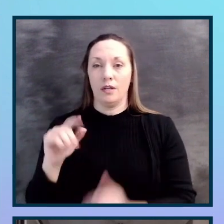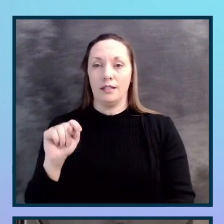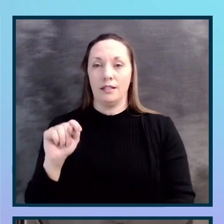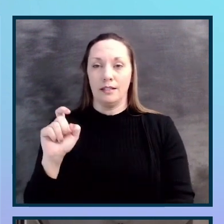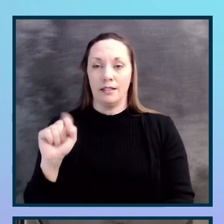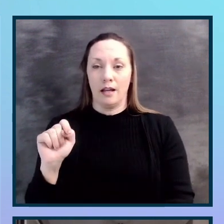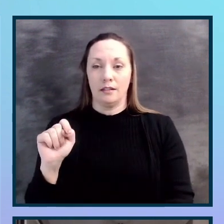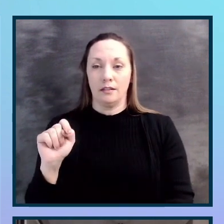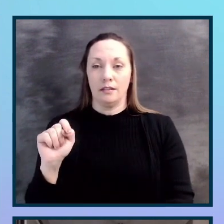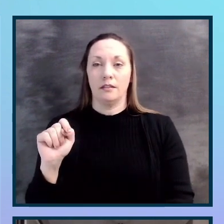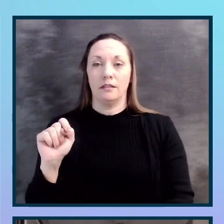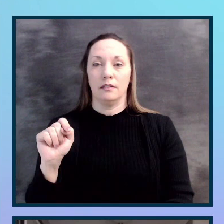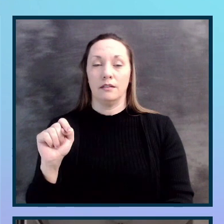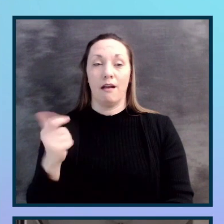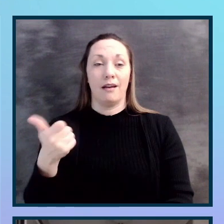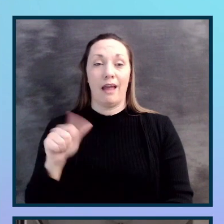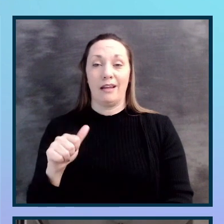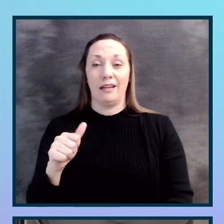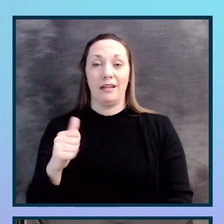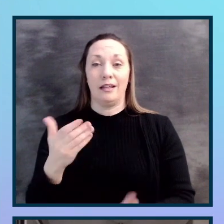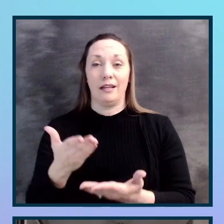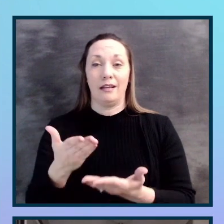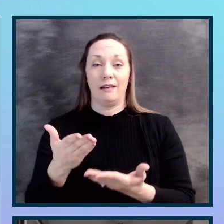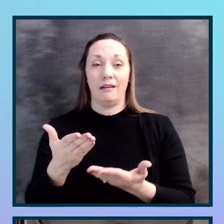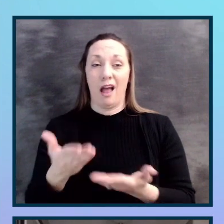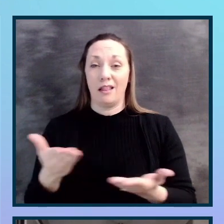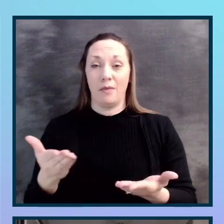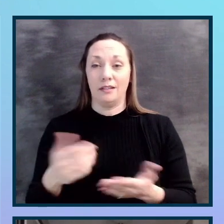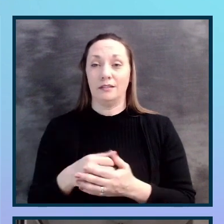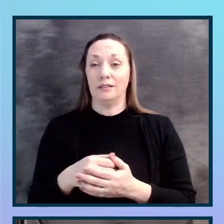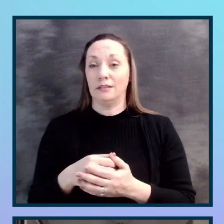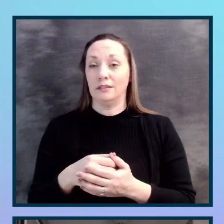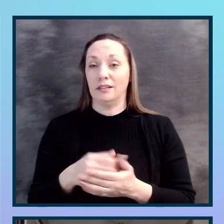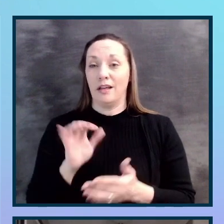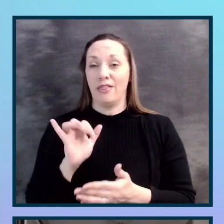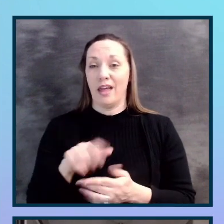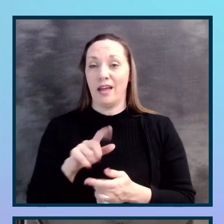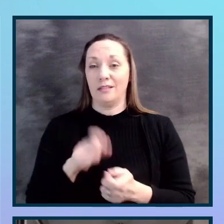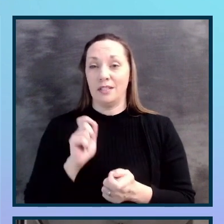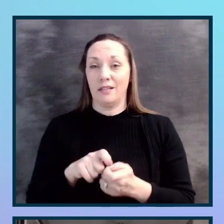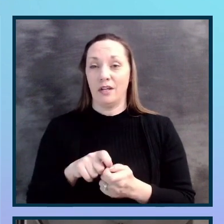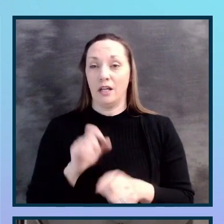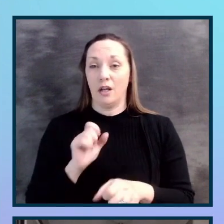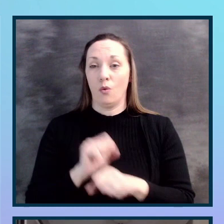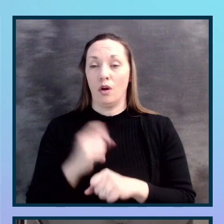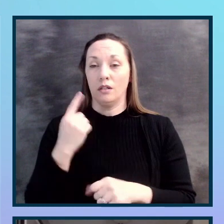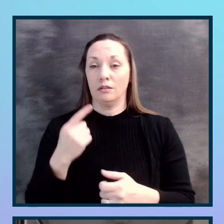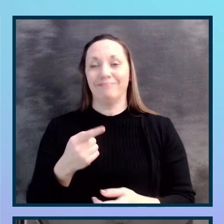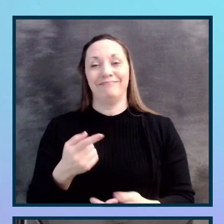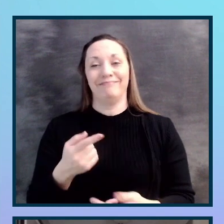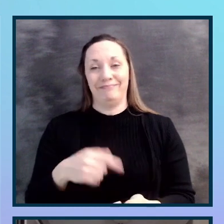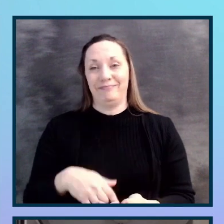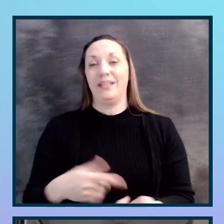attribute on any element, and this specifically works for VoiceOver and Safari